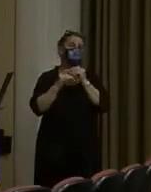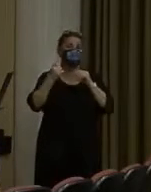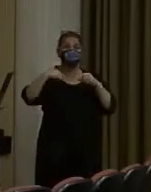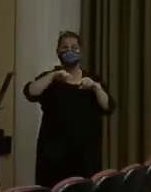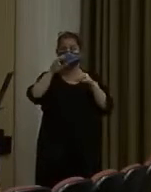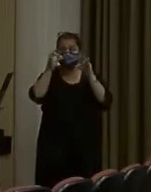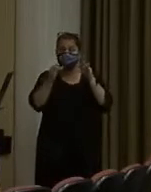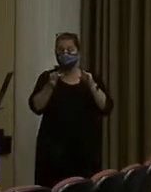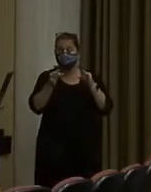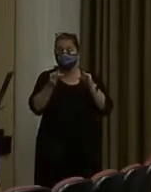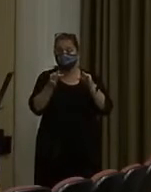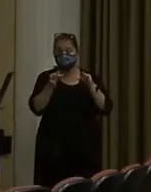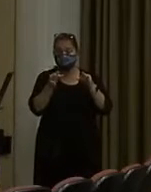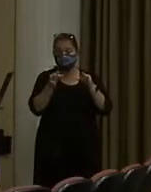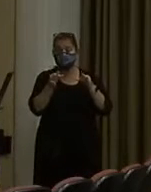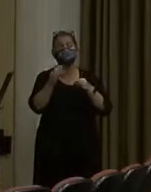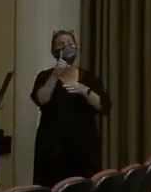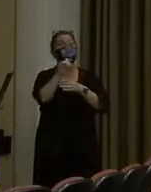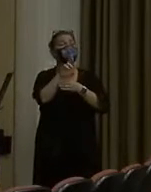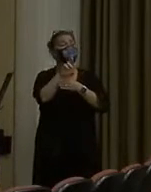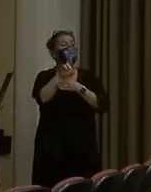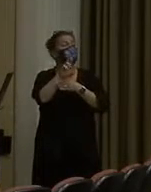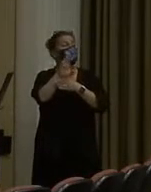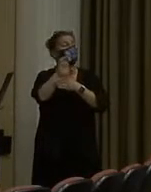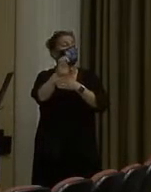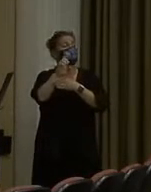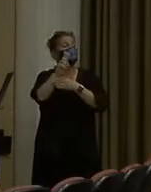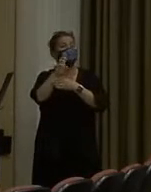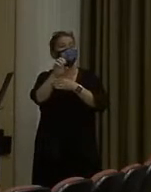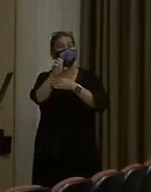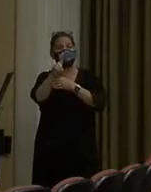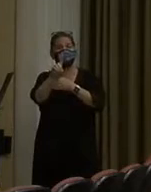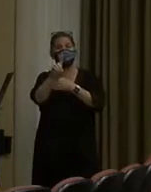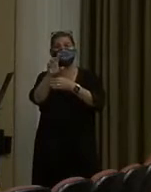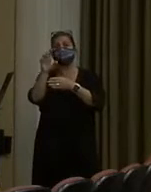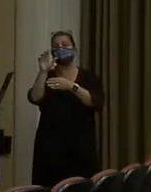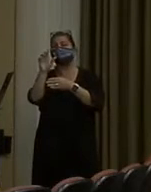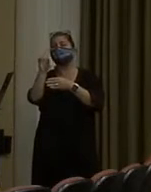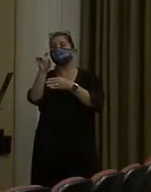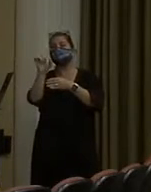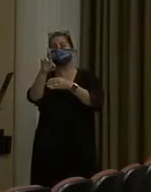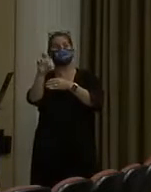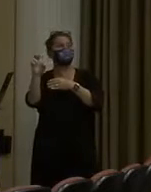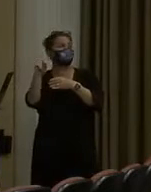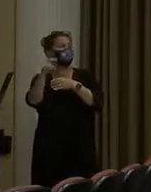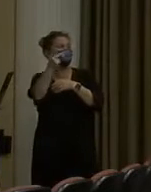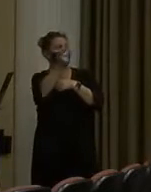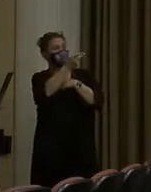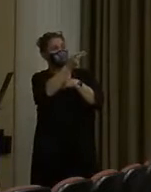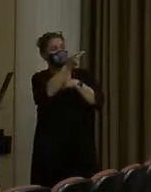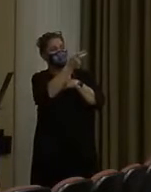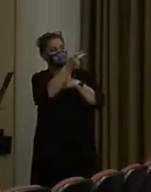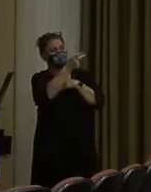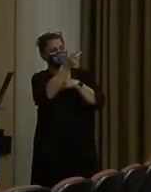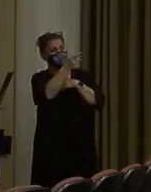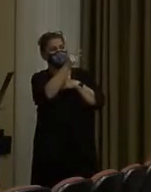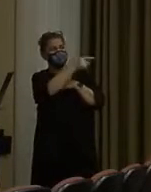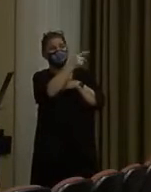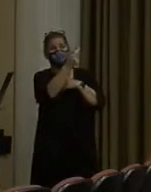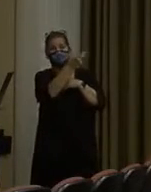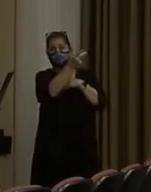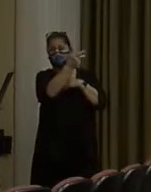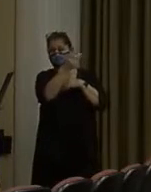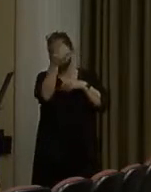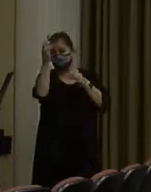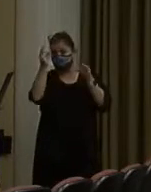we have Dr. Edward Caulfield and Darren Brownlee. Where are you? Where are you guys? All right, there you go.